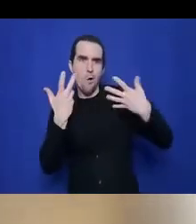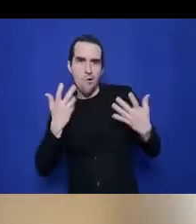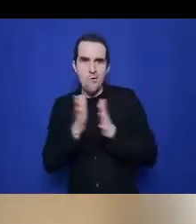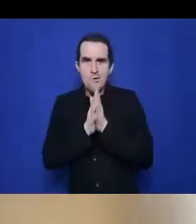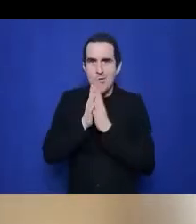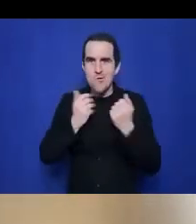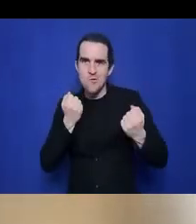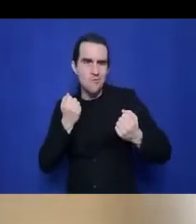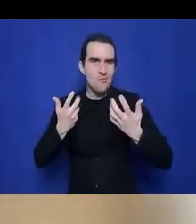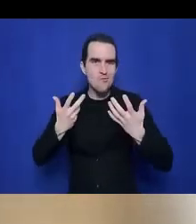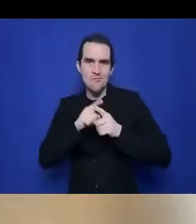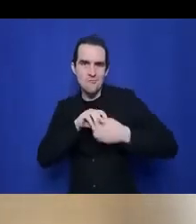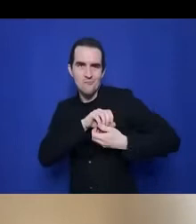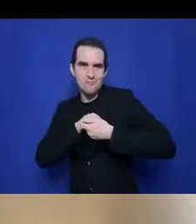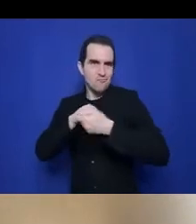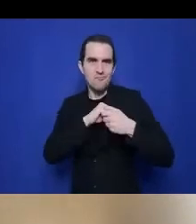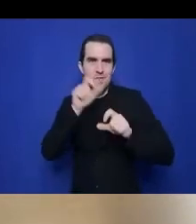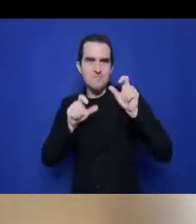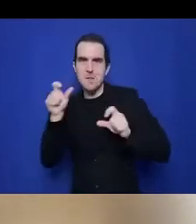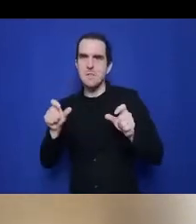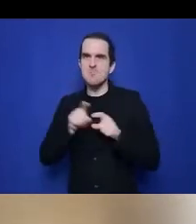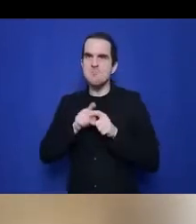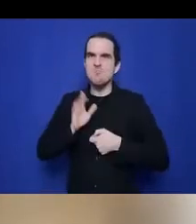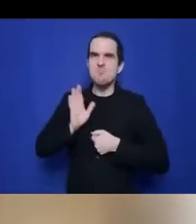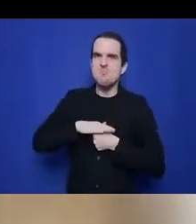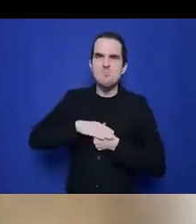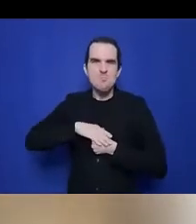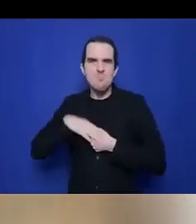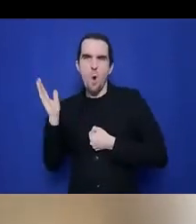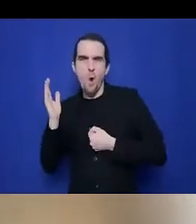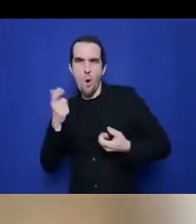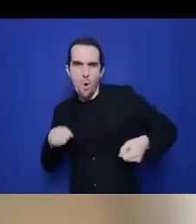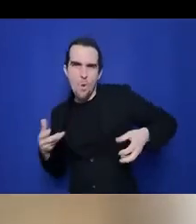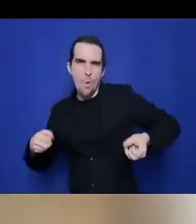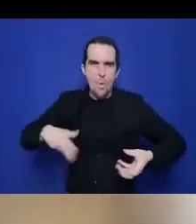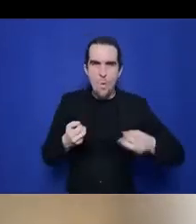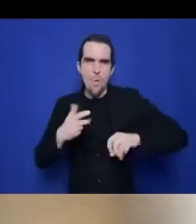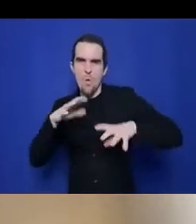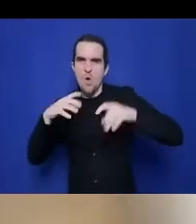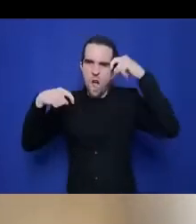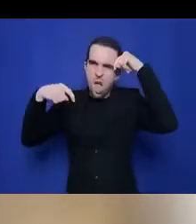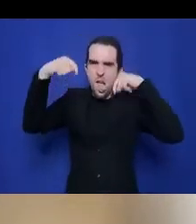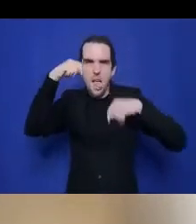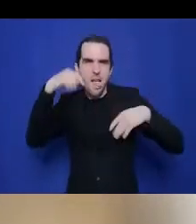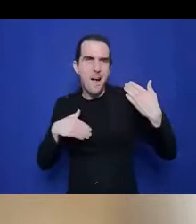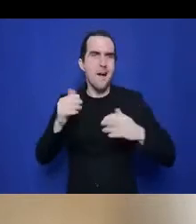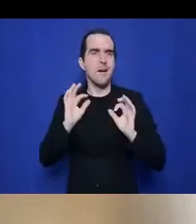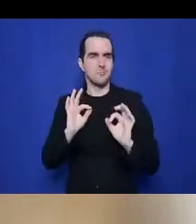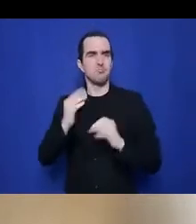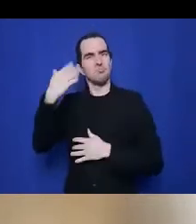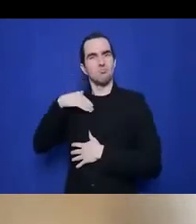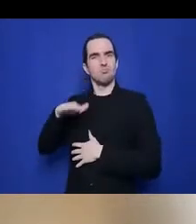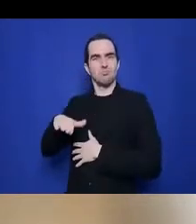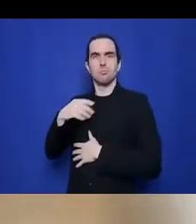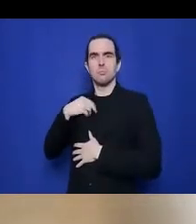in the air just so I can get my form correct. I was at Lakeshore on Saturdays for 8 to 10 hours, taking shots or playing one-on-one against players who were